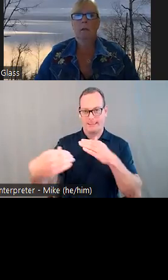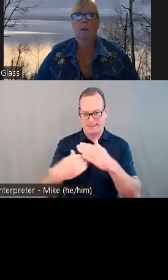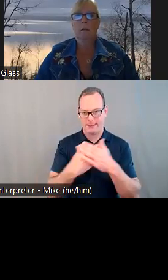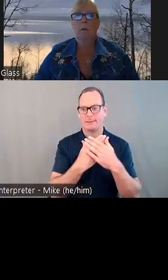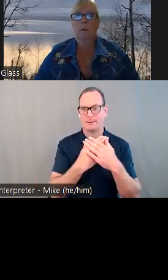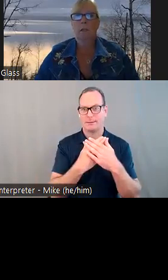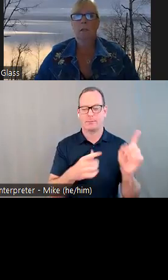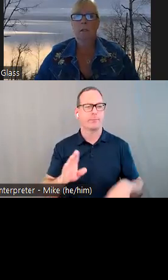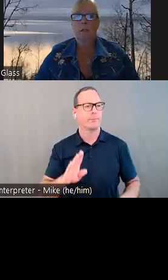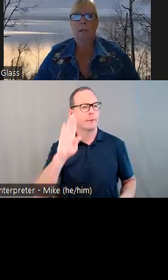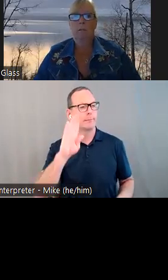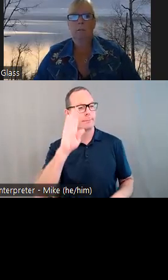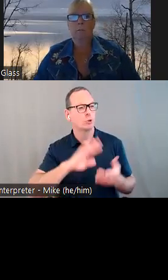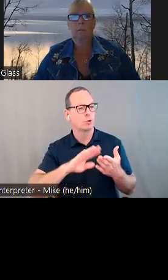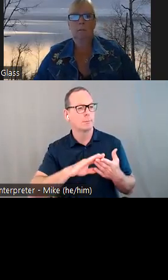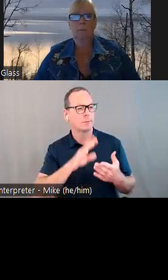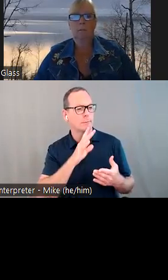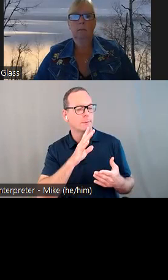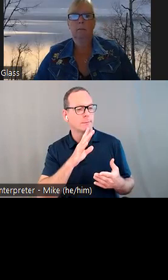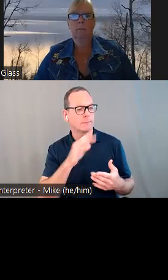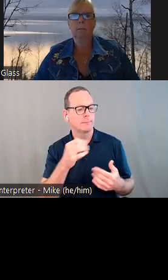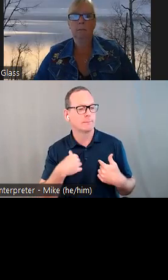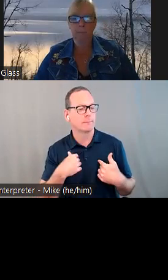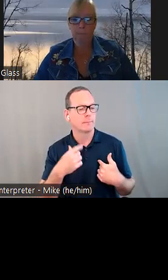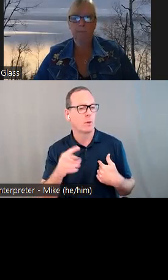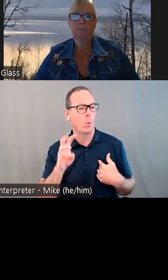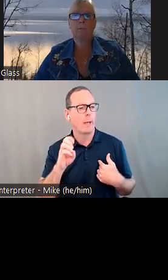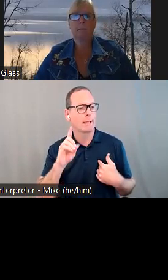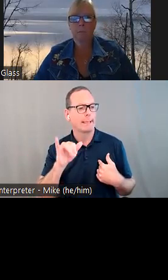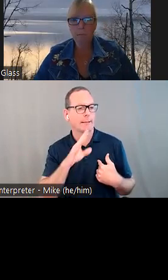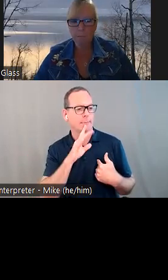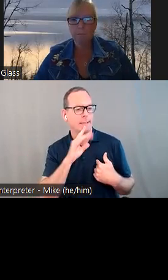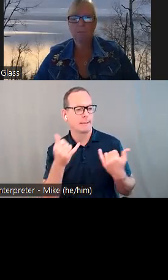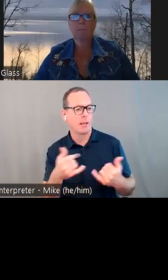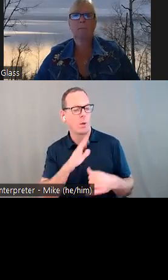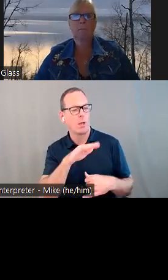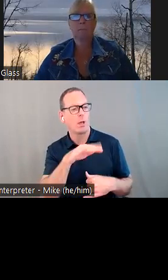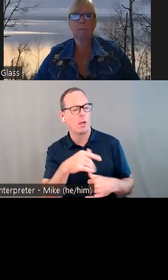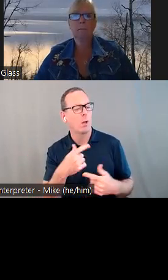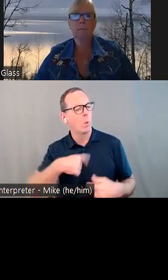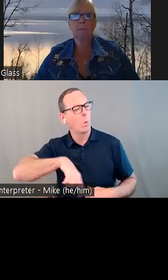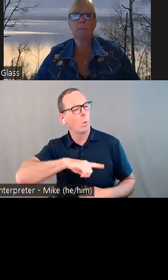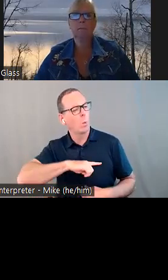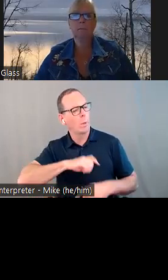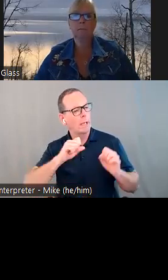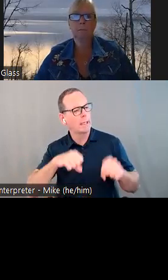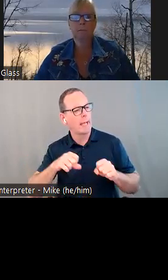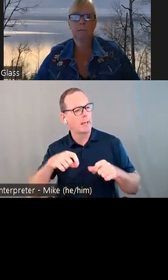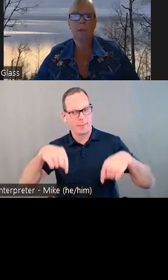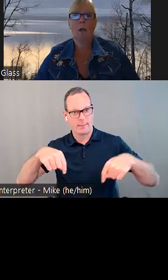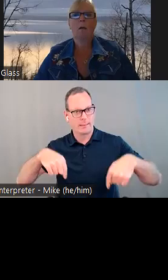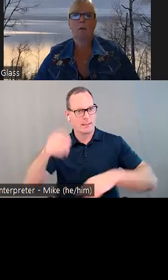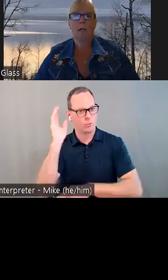Excuse me, Barb, it's Wendy. We have Stephanie asking, will we have access to this recording or